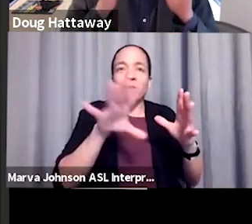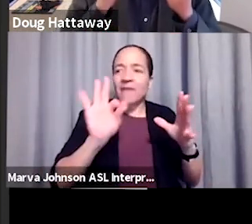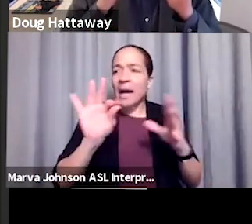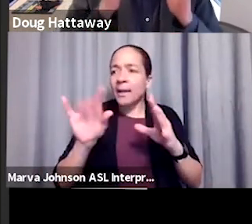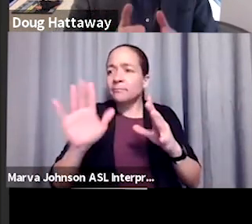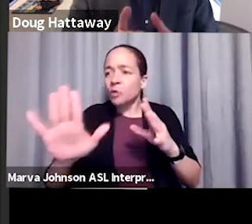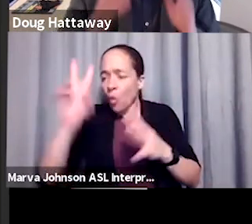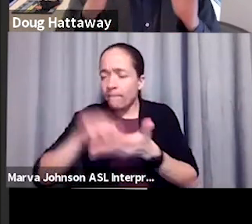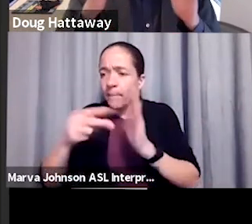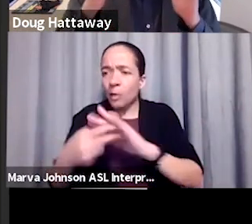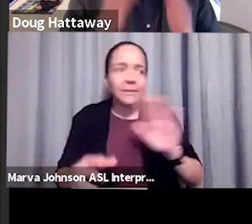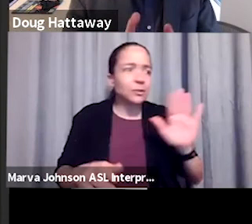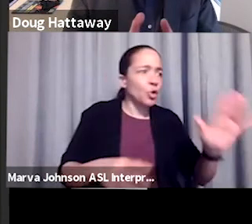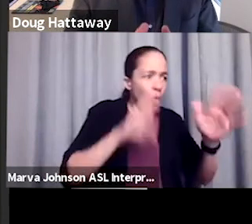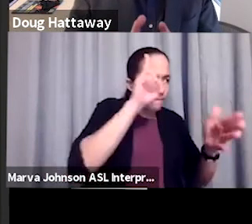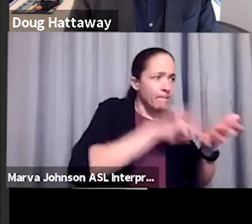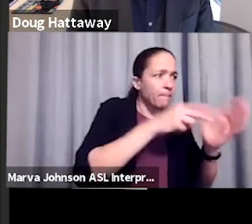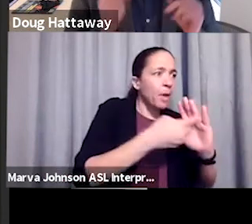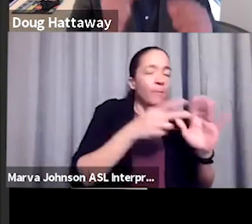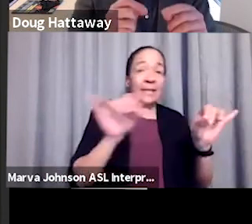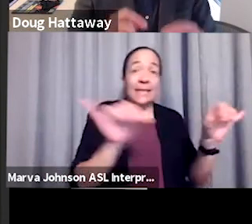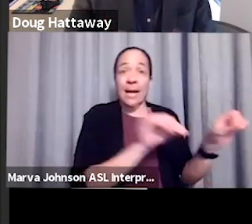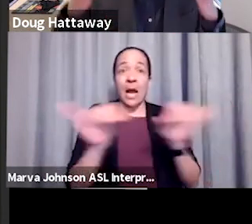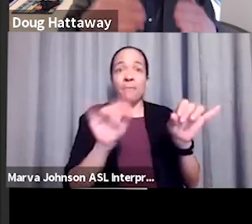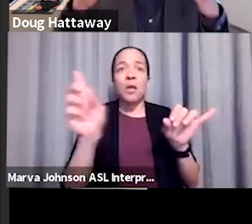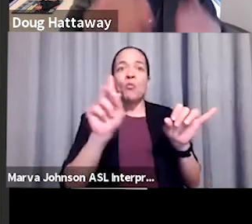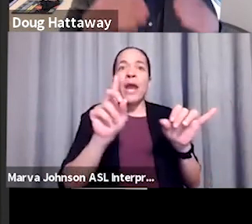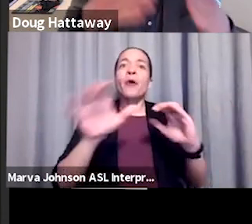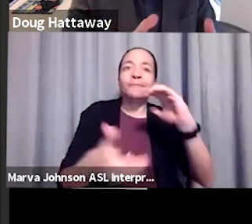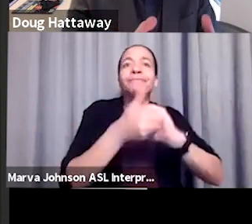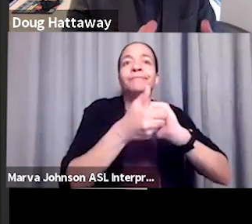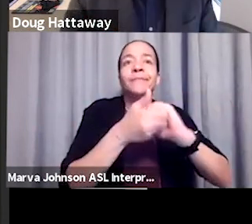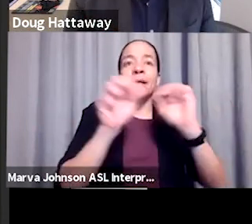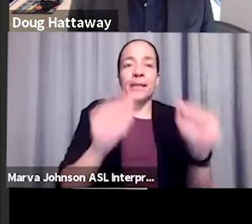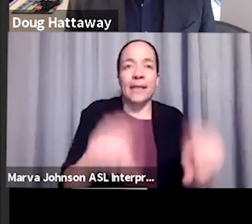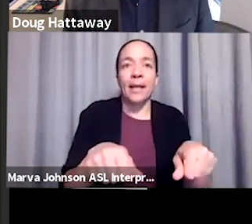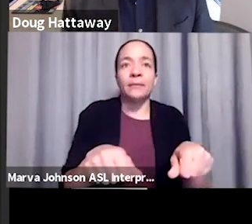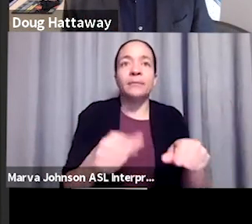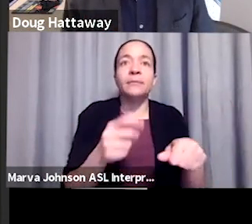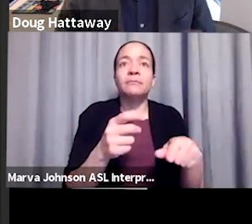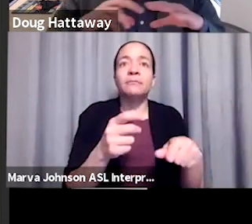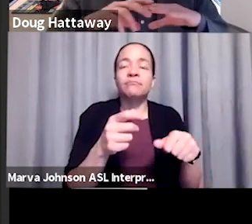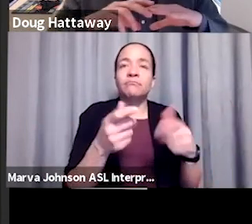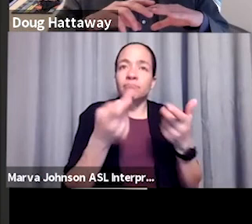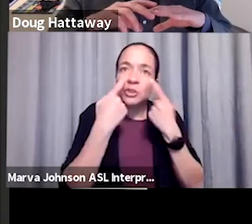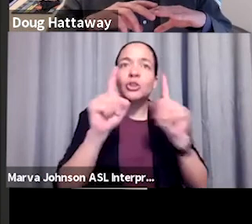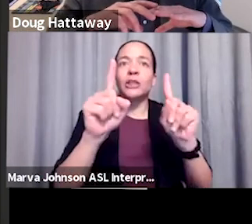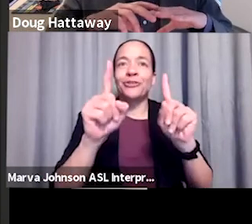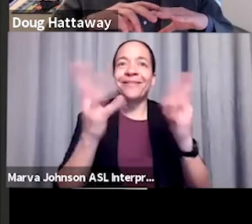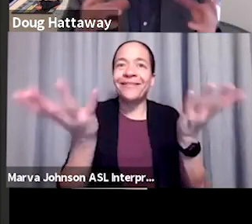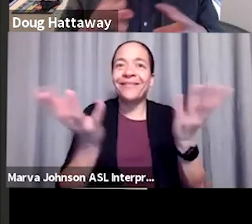specific barrier to remove, injustice to solve, specific, something you can do and achieve.